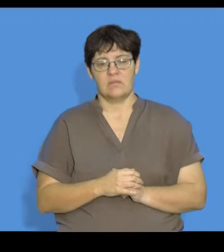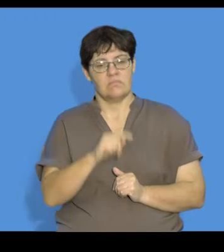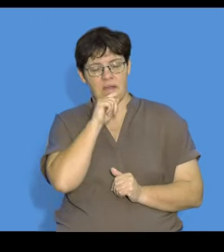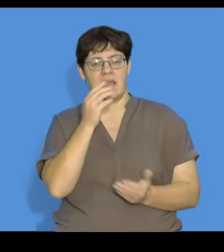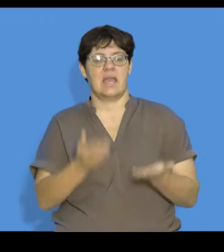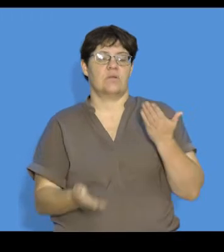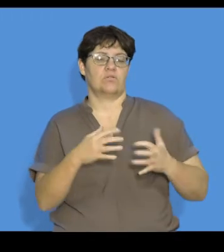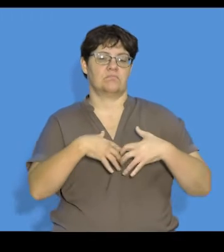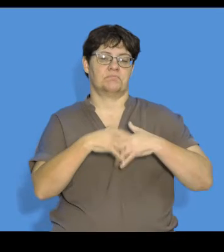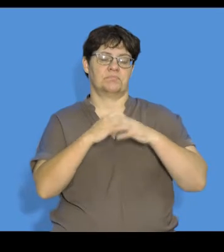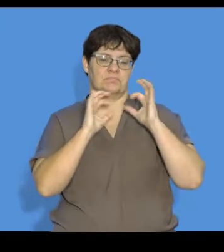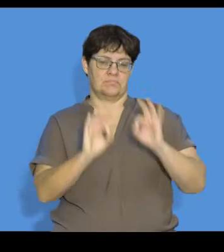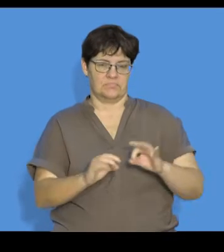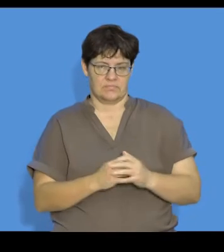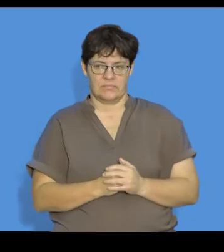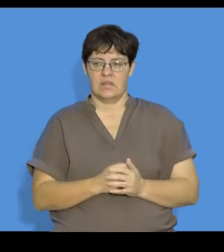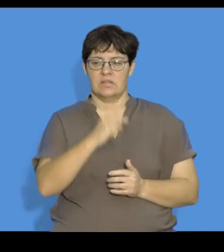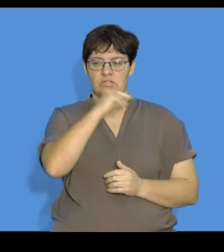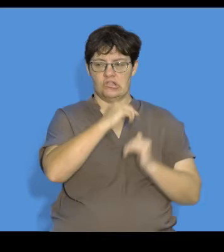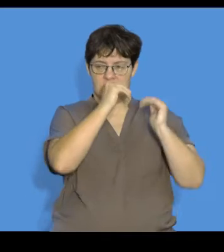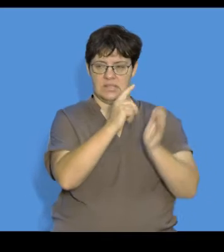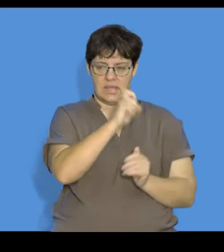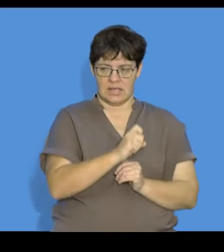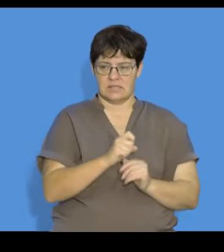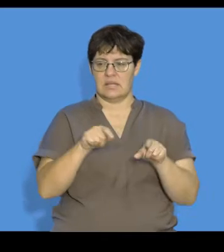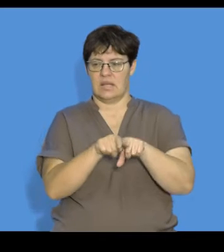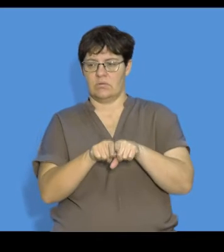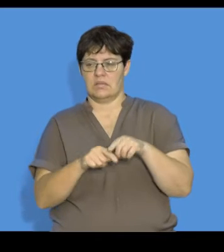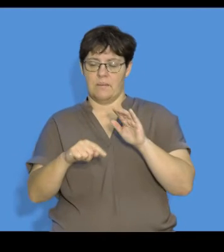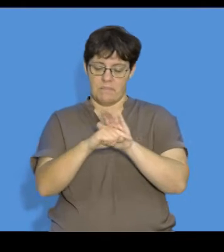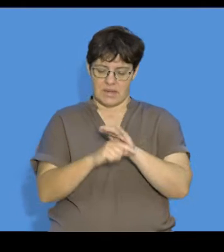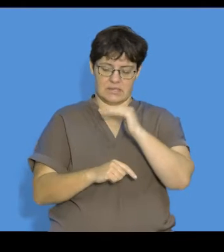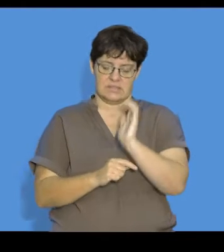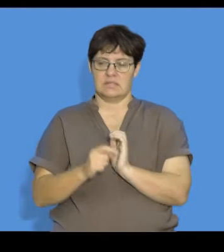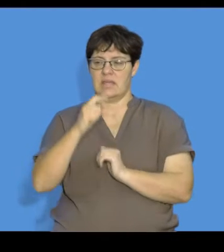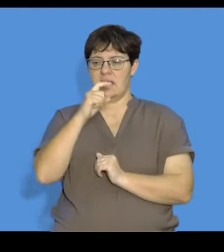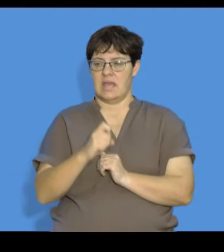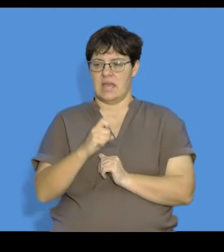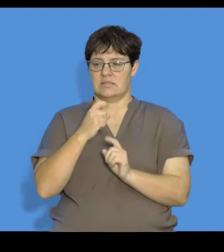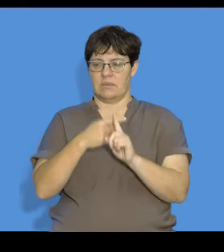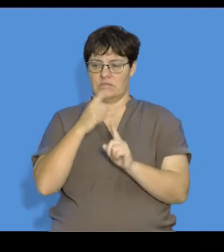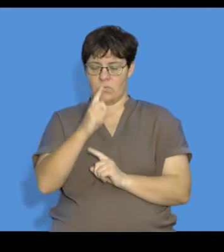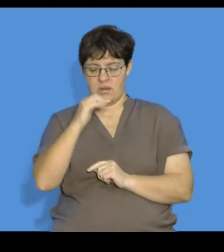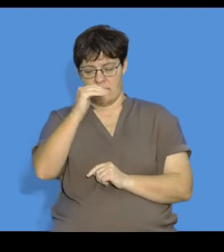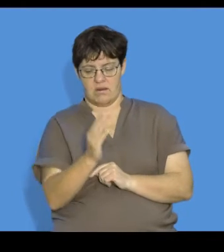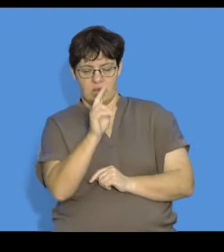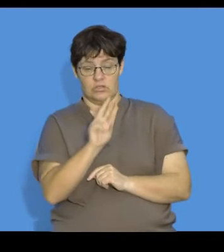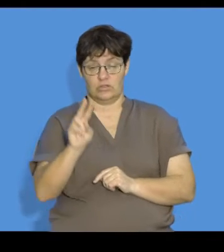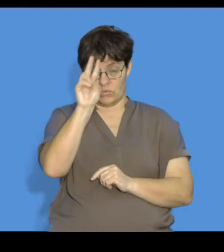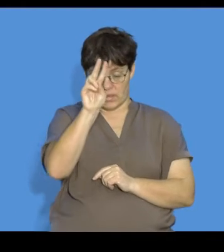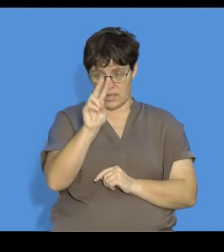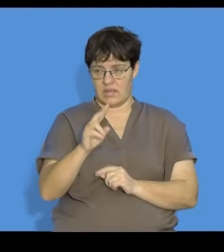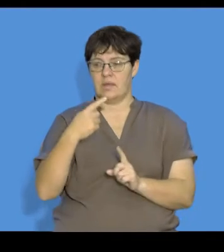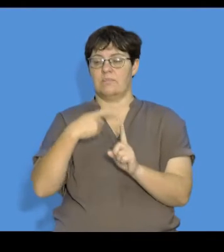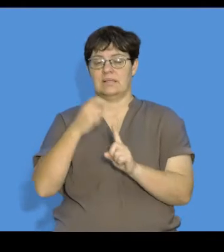And therefore, my equation will then be g of x is equals to minus into x plus